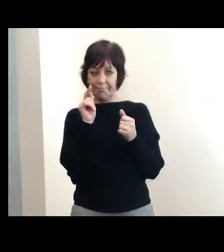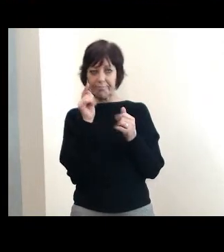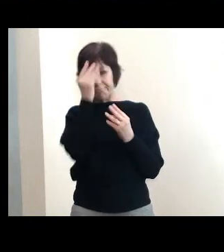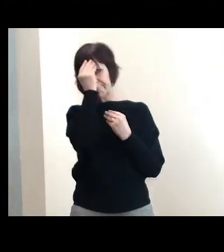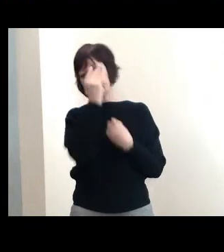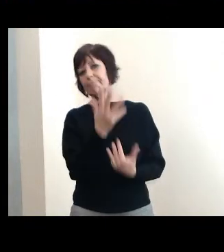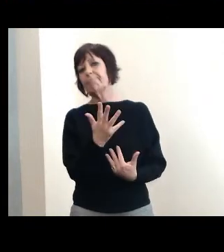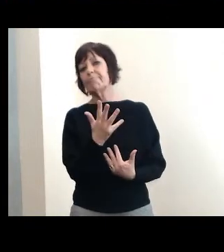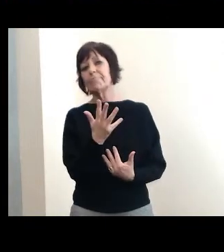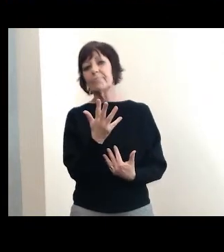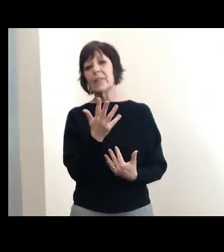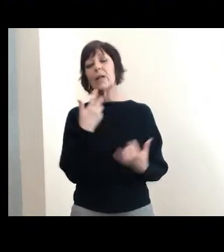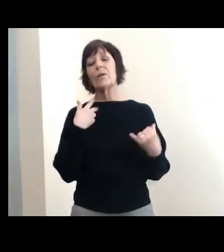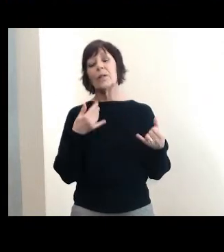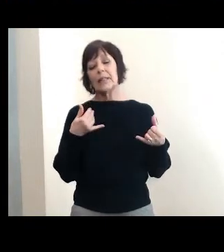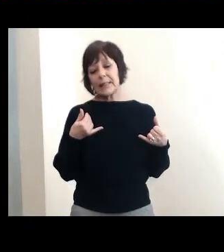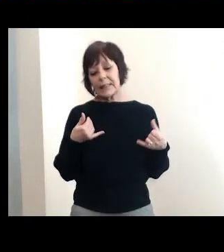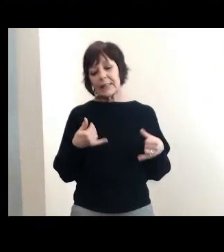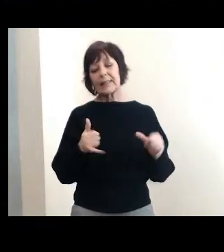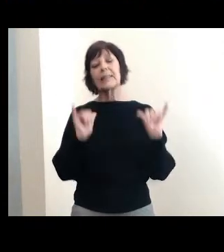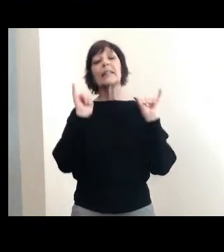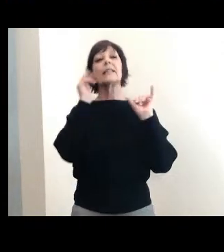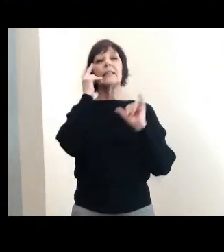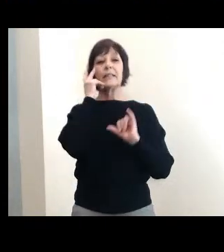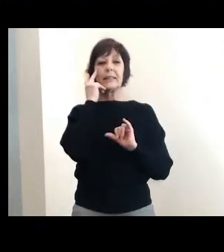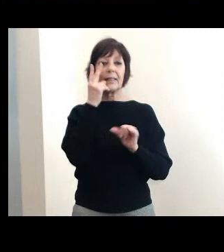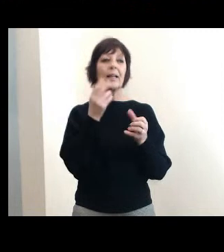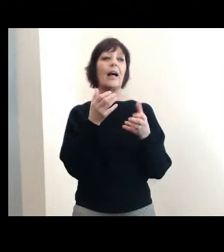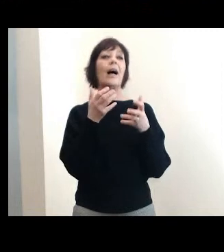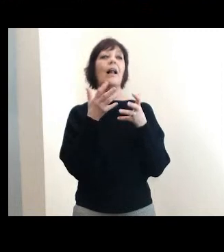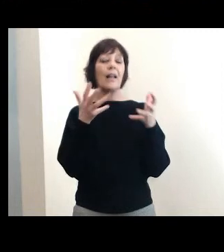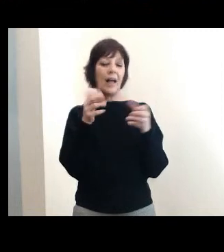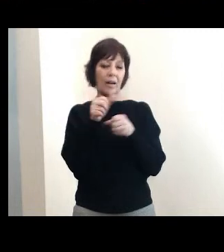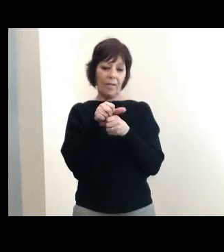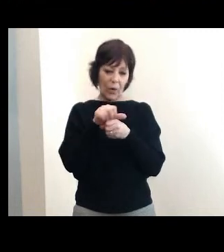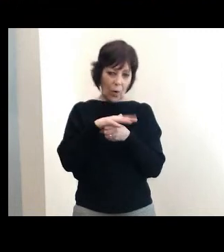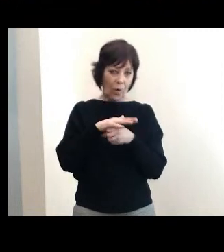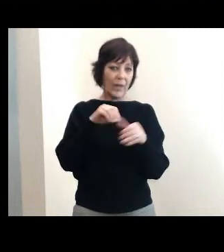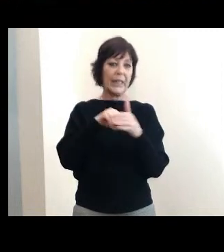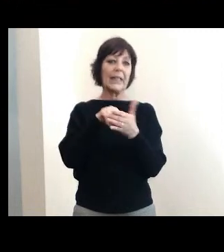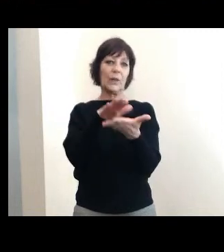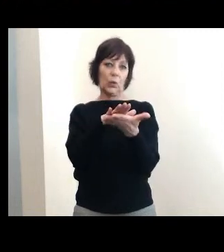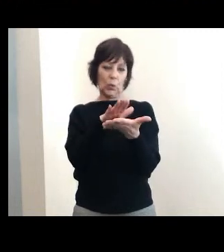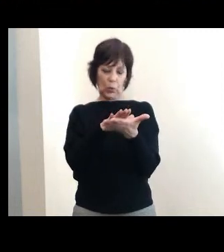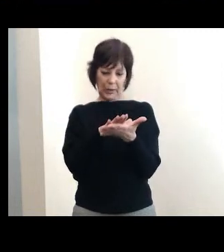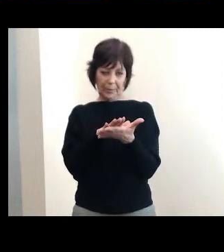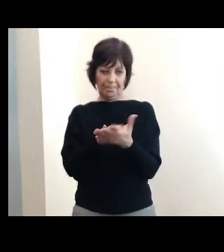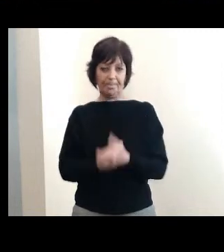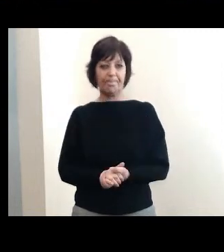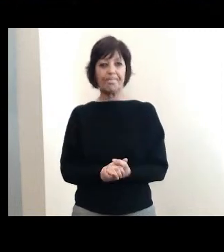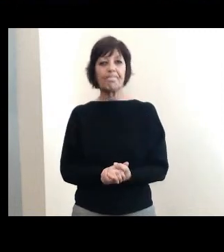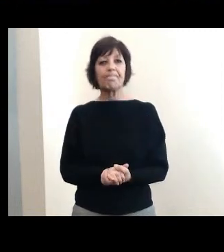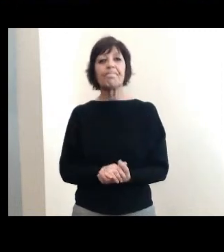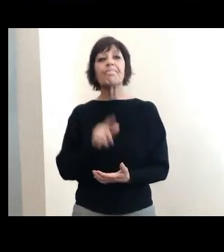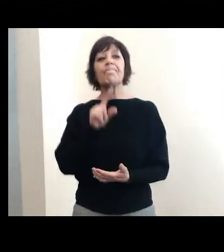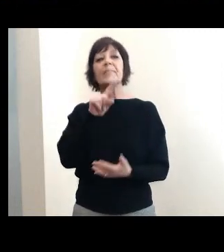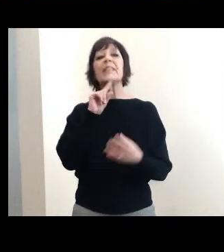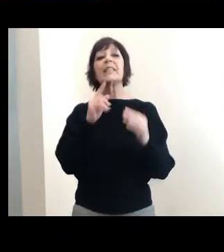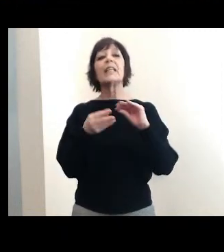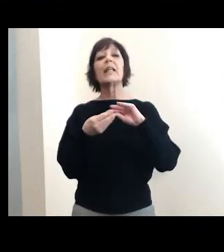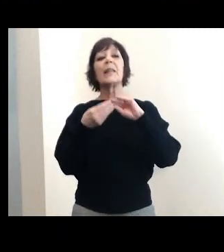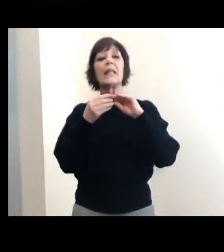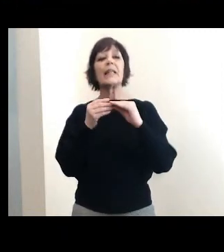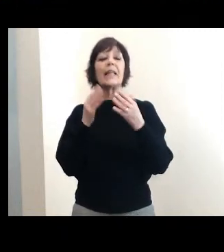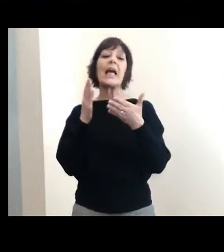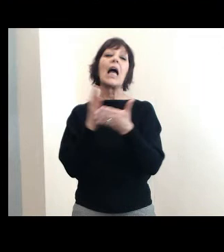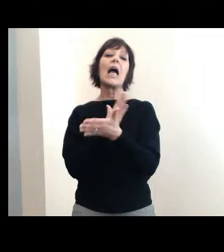know that we're still seeing a lot of cases of COVID-19 in our schools. So this is looking at the number of